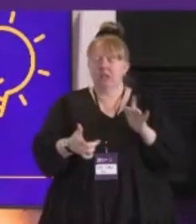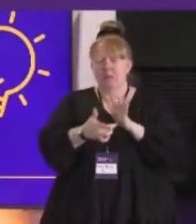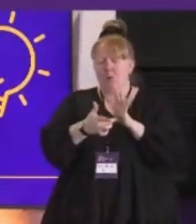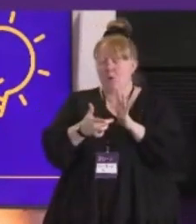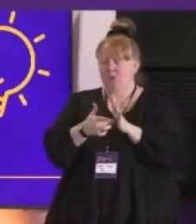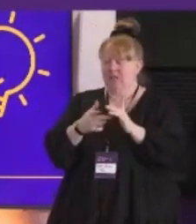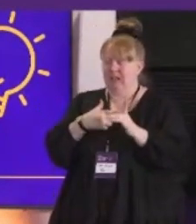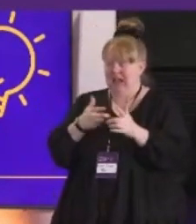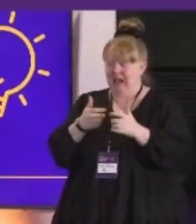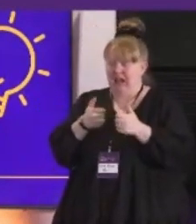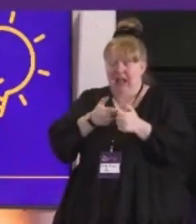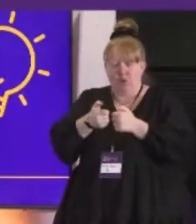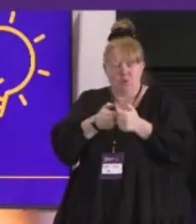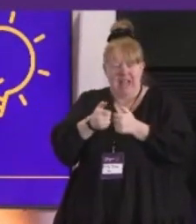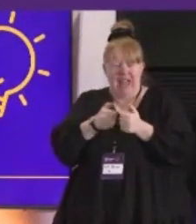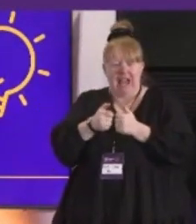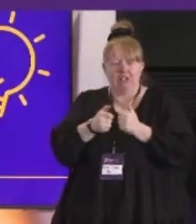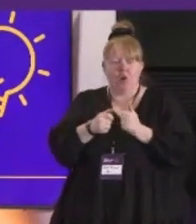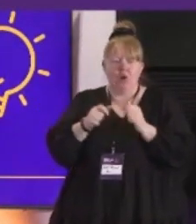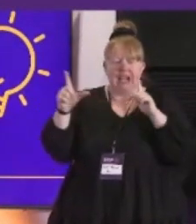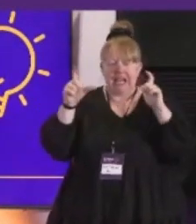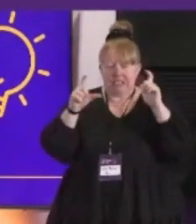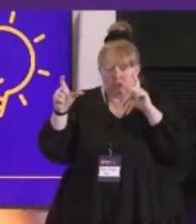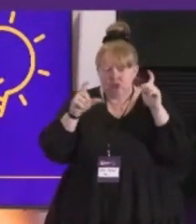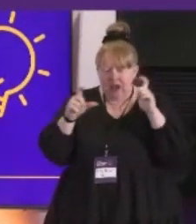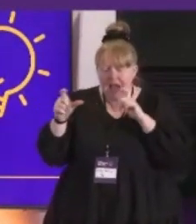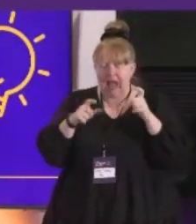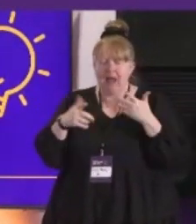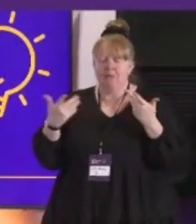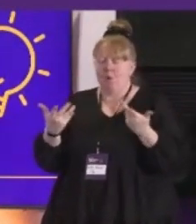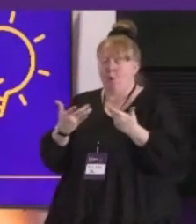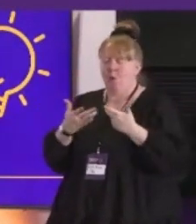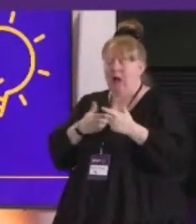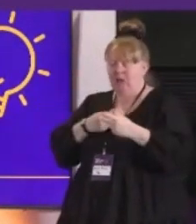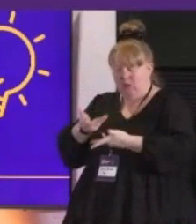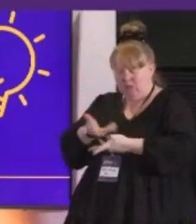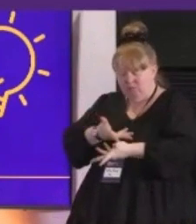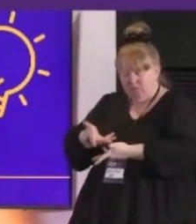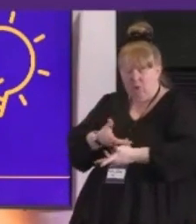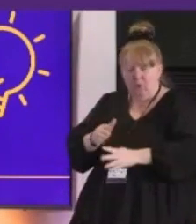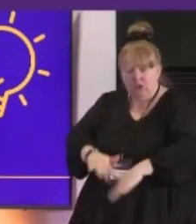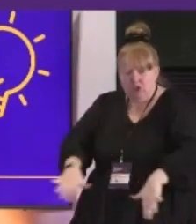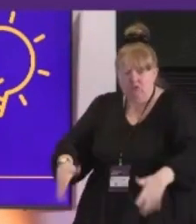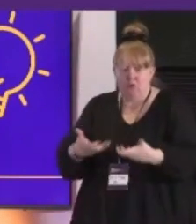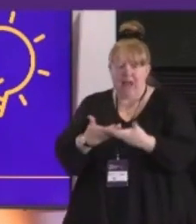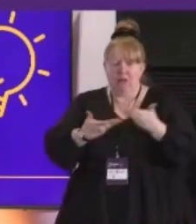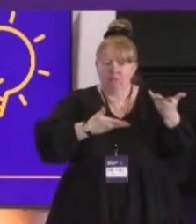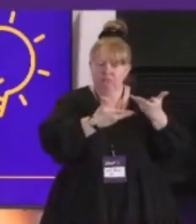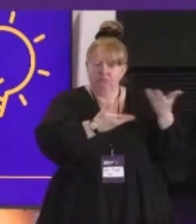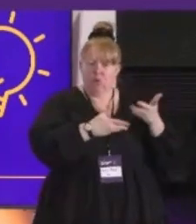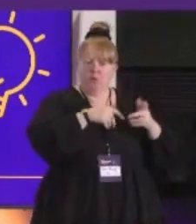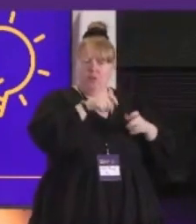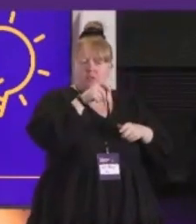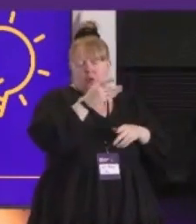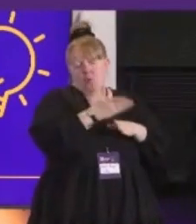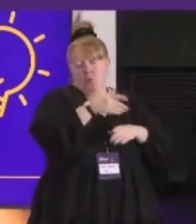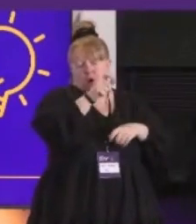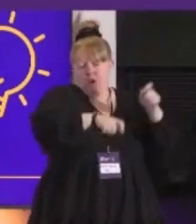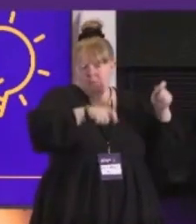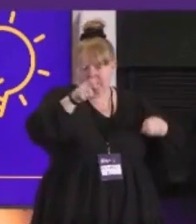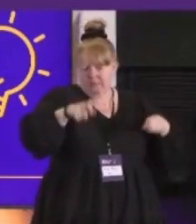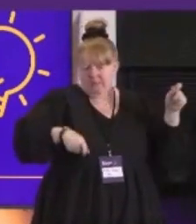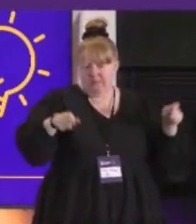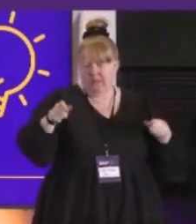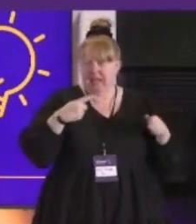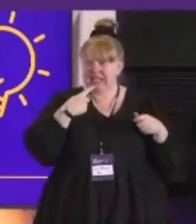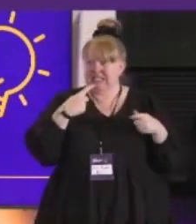is not the same as how do I talk to disabled people around me and how do I integrate that into my workplace. That's the parallel, I think. It's a very strong